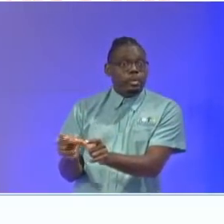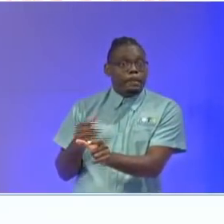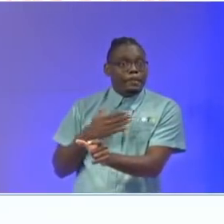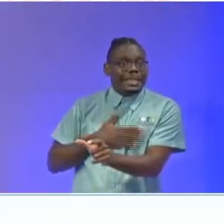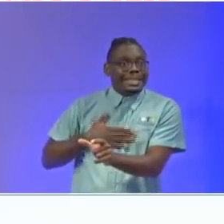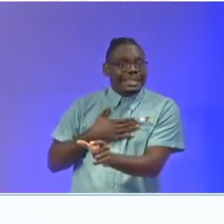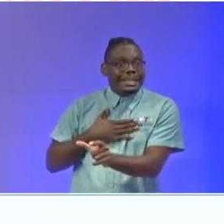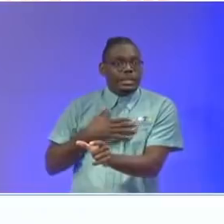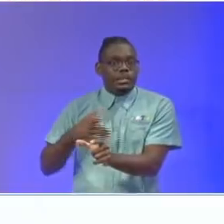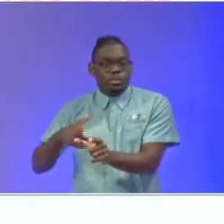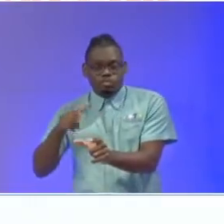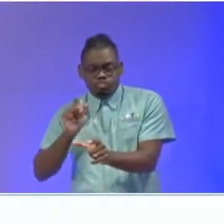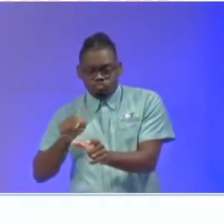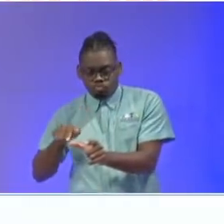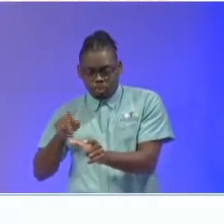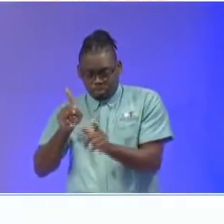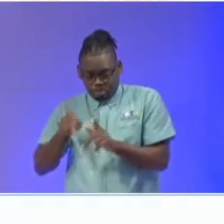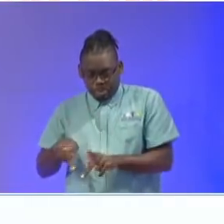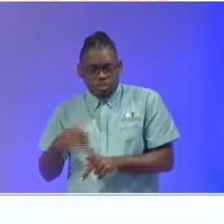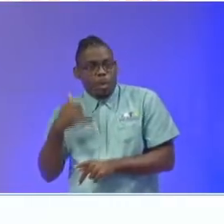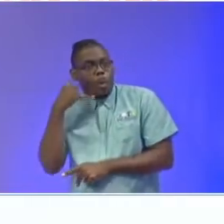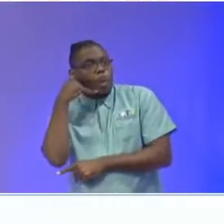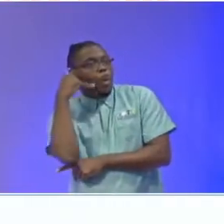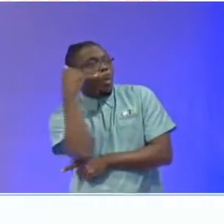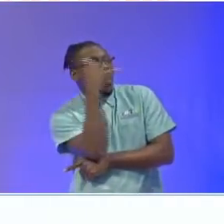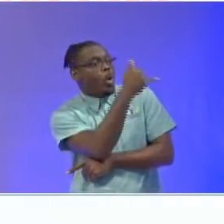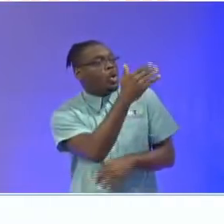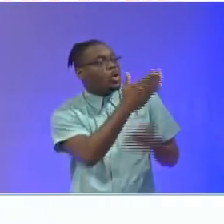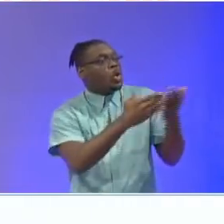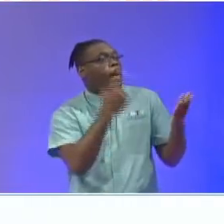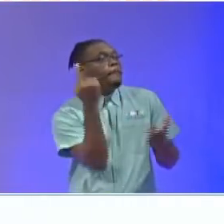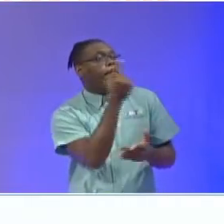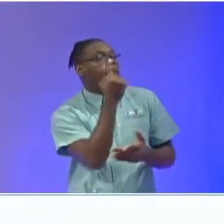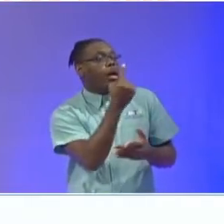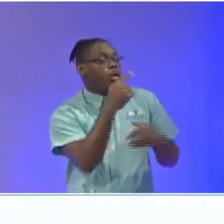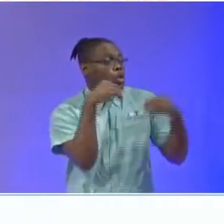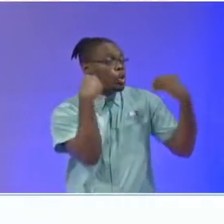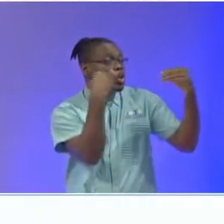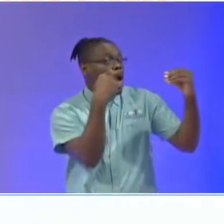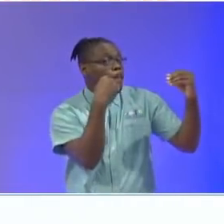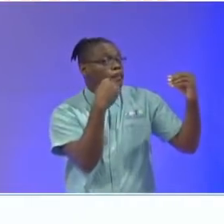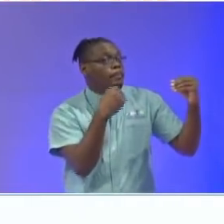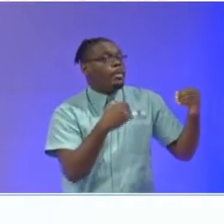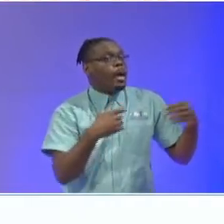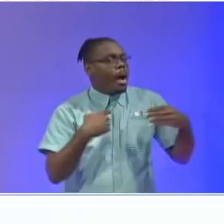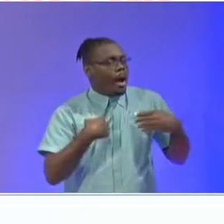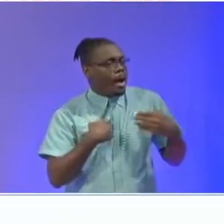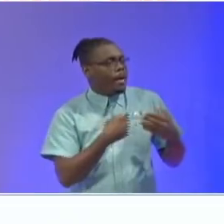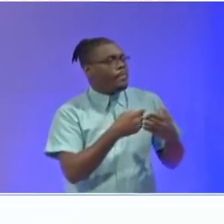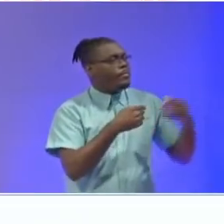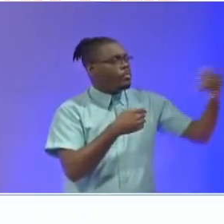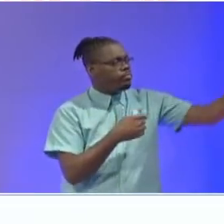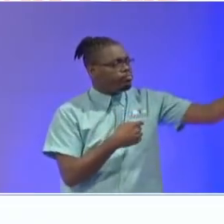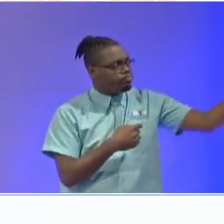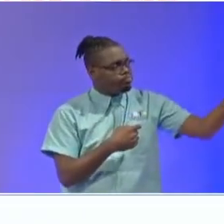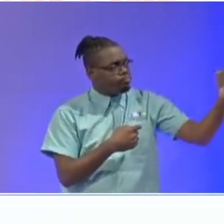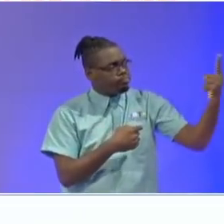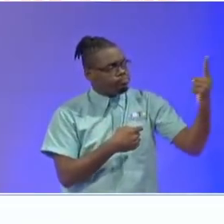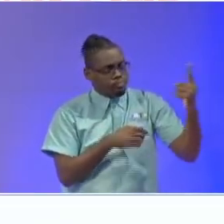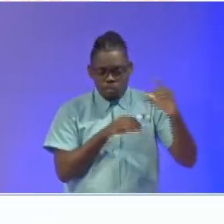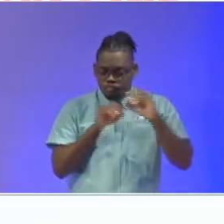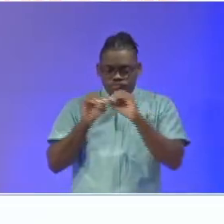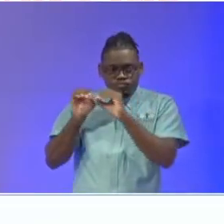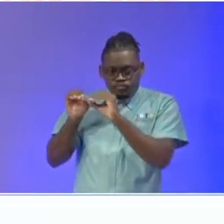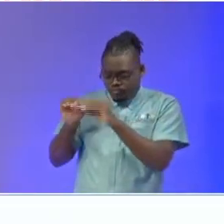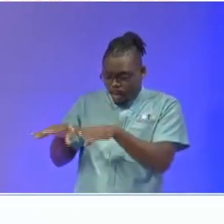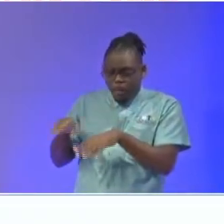on the radio very, very often. There are many pharmacies that home deliver. There are many pharmacies also